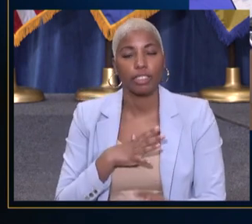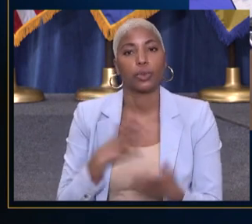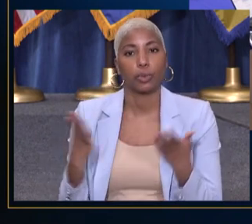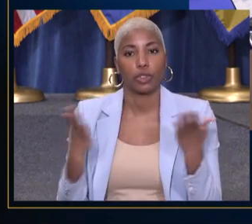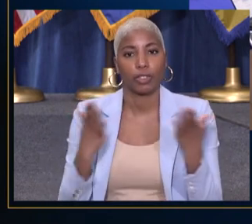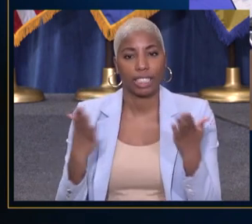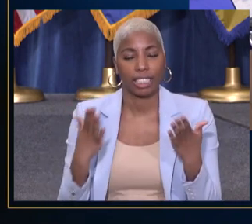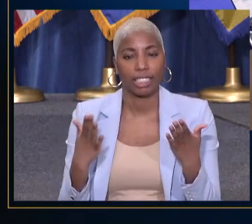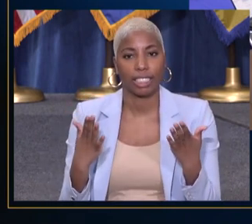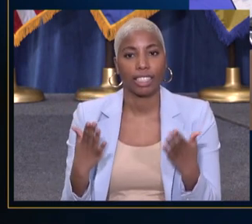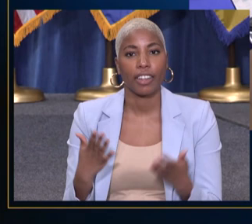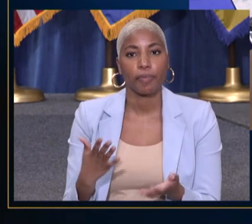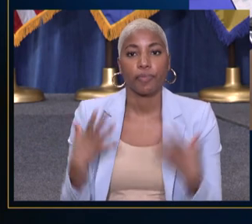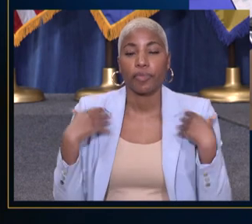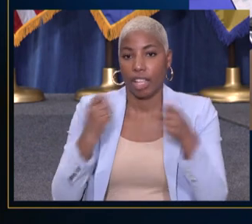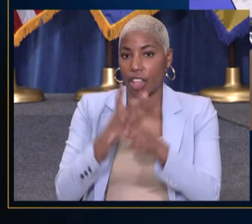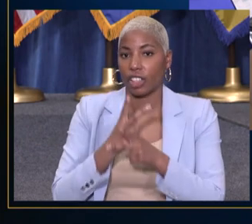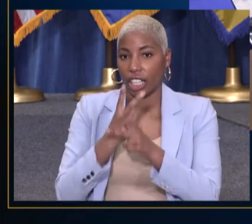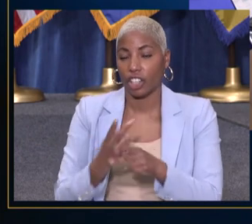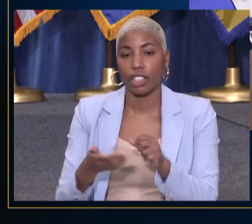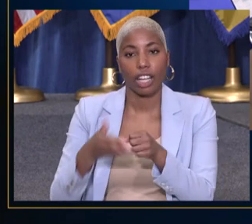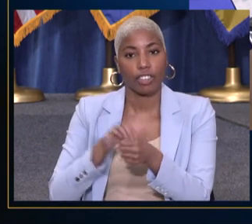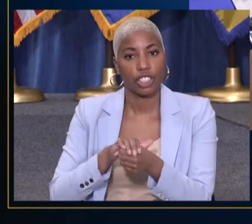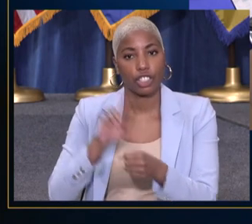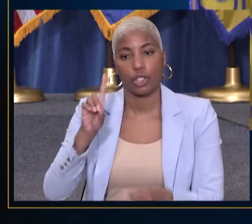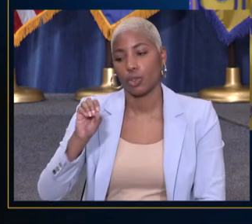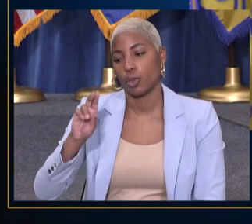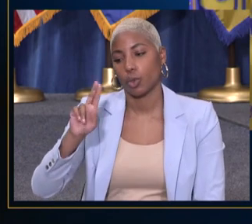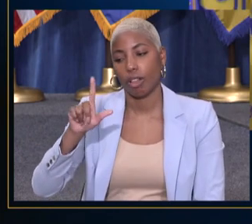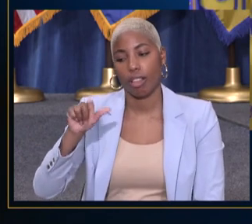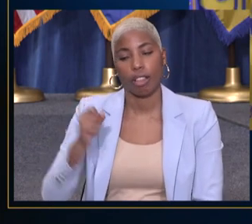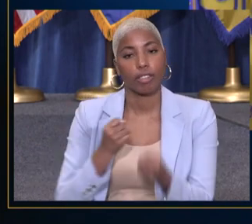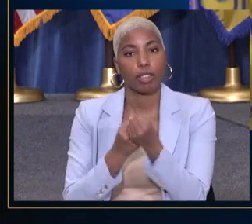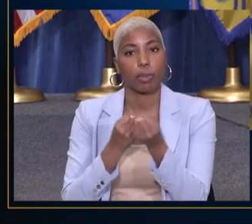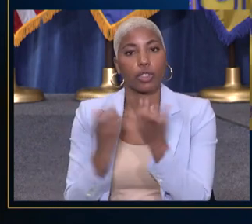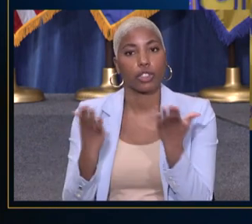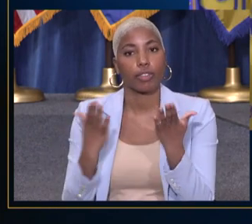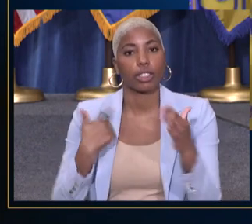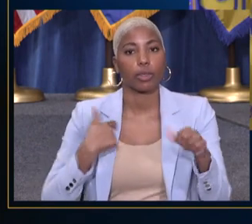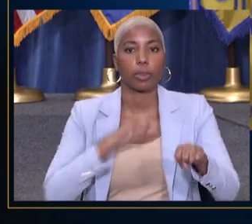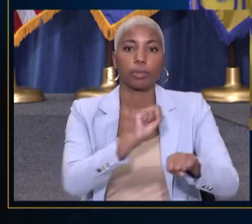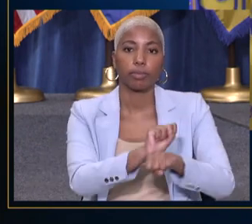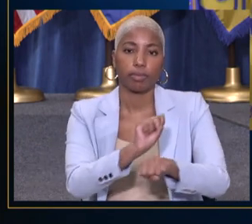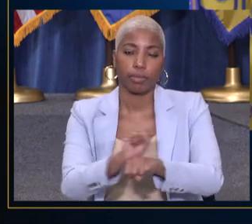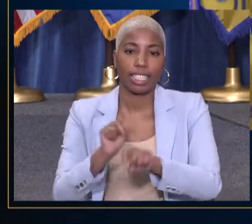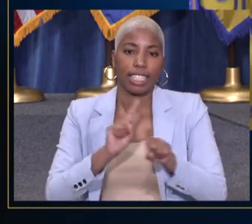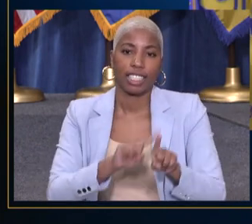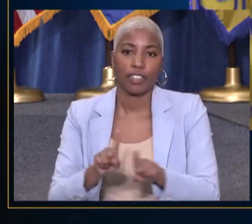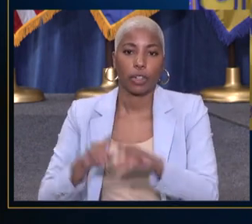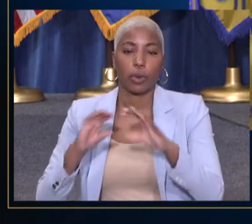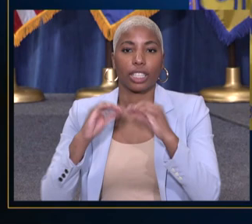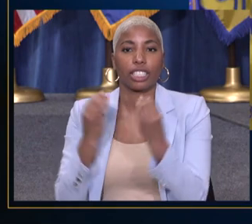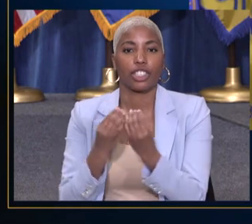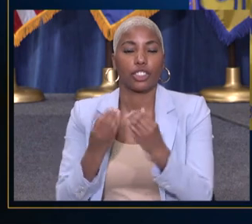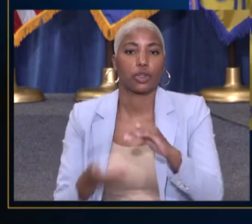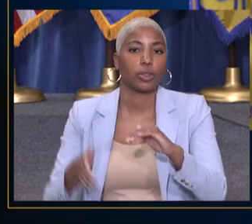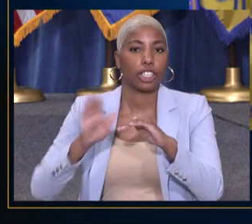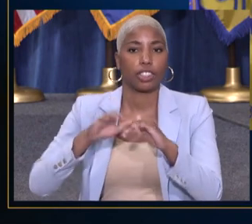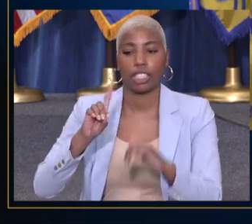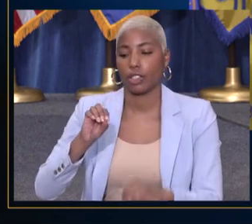care coverage, over 800 to doula support service, and worked with organizations to increase the doula workforce